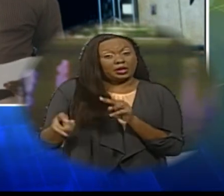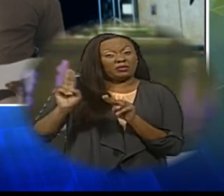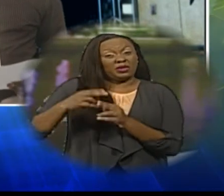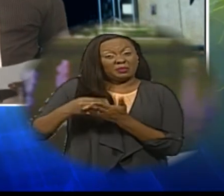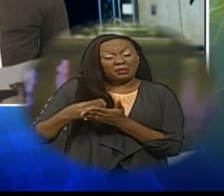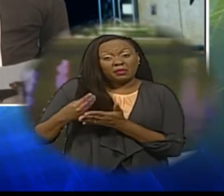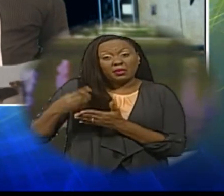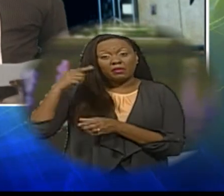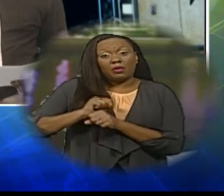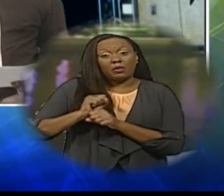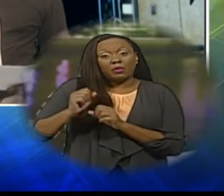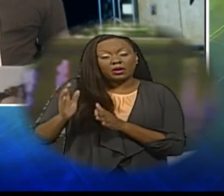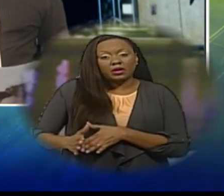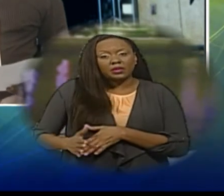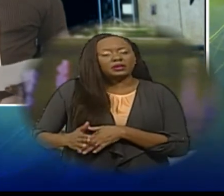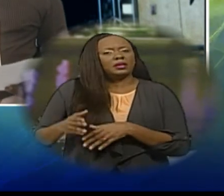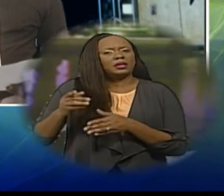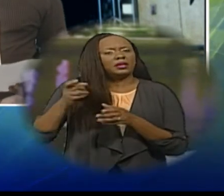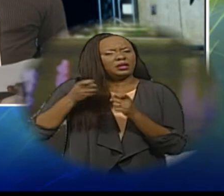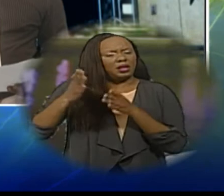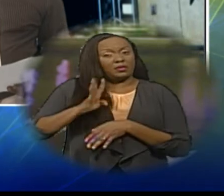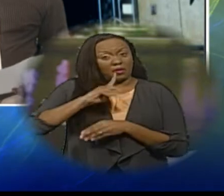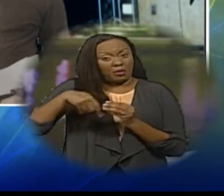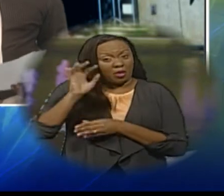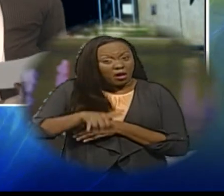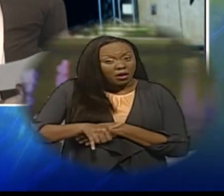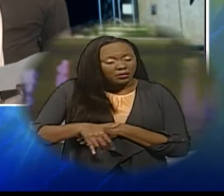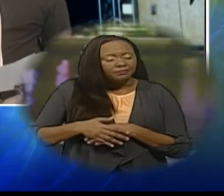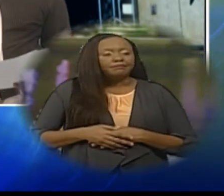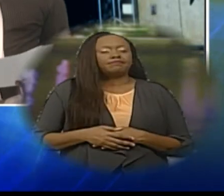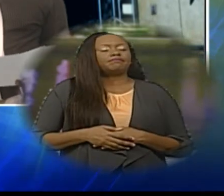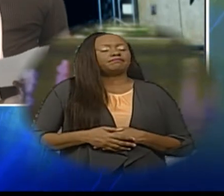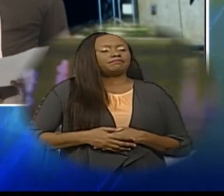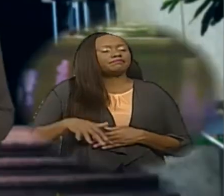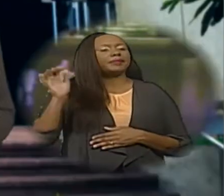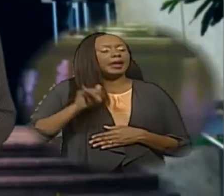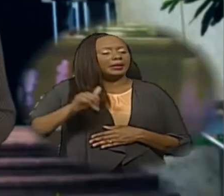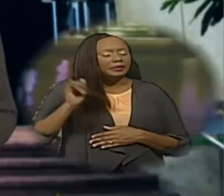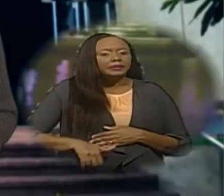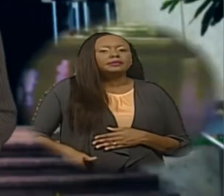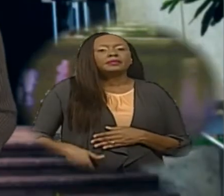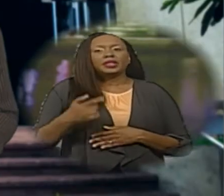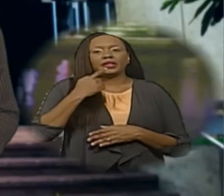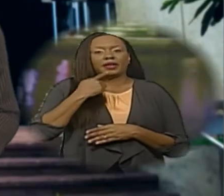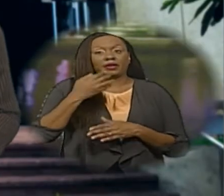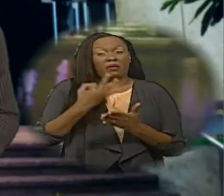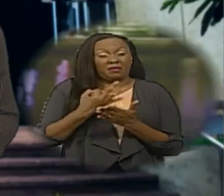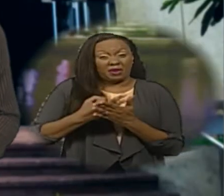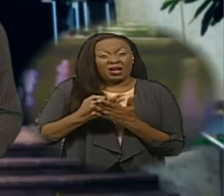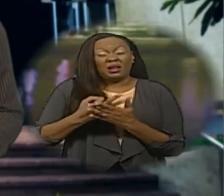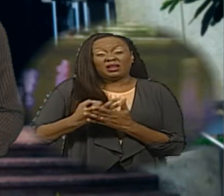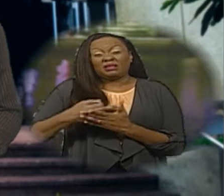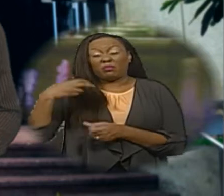for a one-off payment. Did the governor address those issues as well? Well, yes, he did. The governor says given the severe financial constraints that Barbados